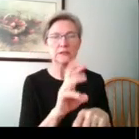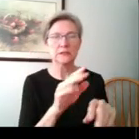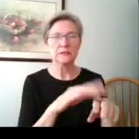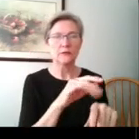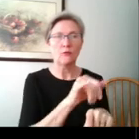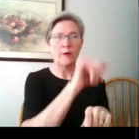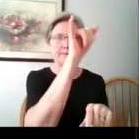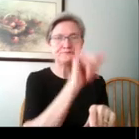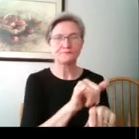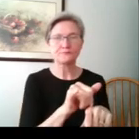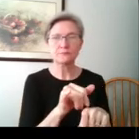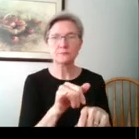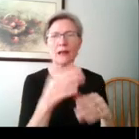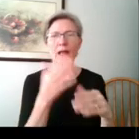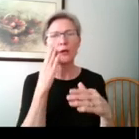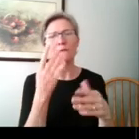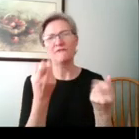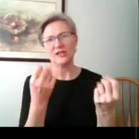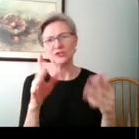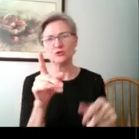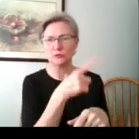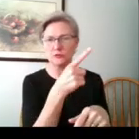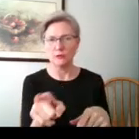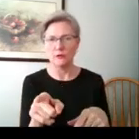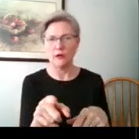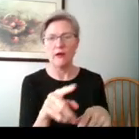cross it out so I know I'm done. 412,